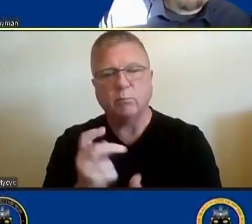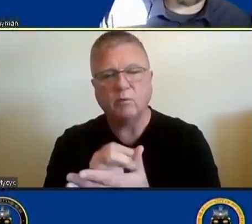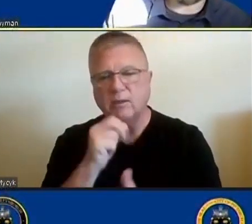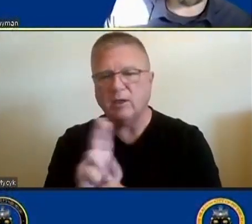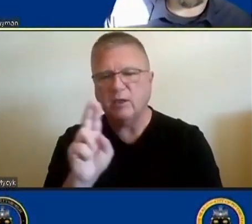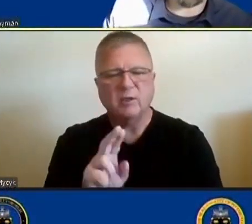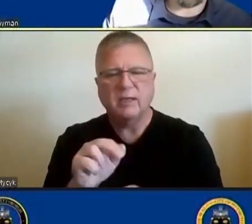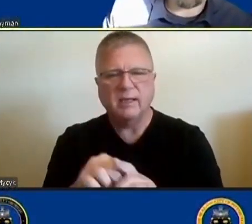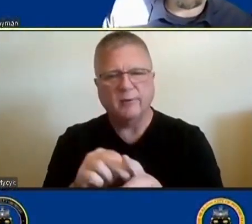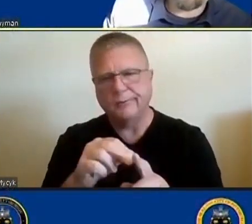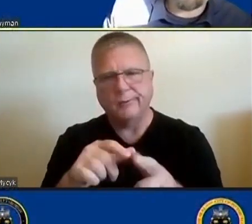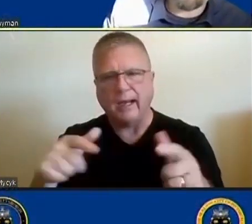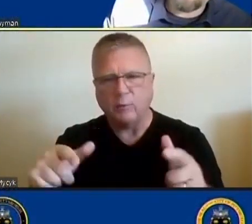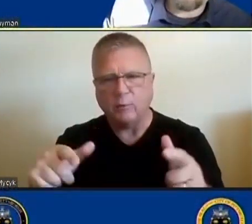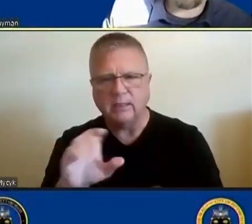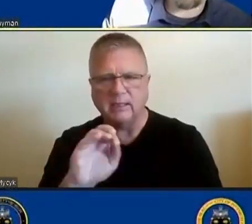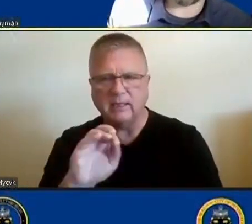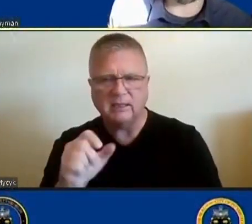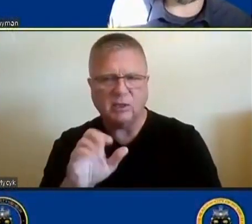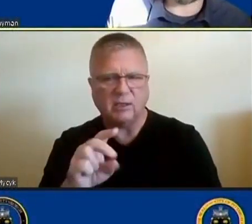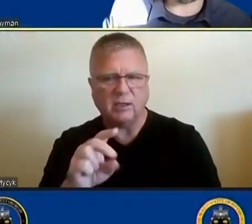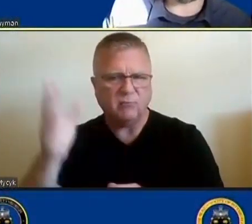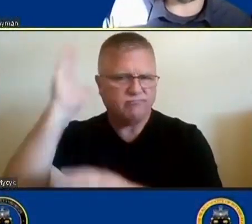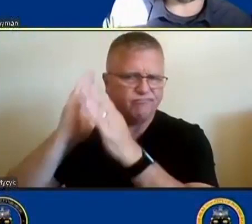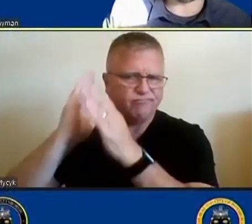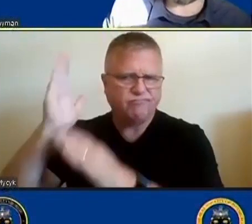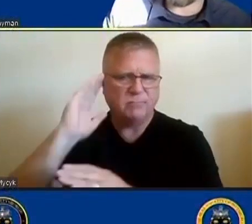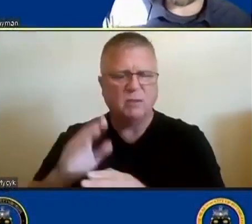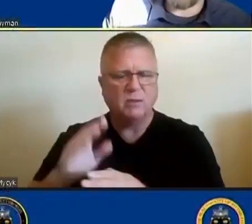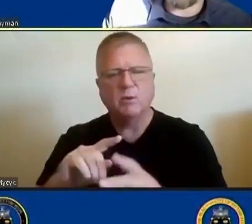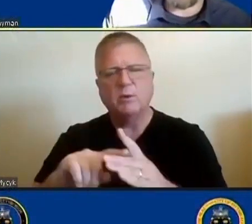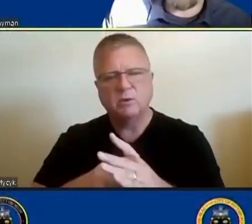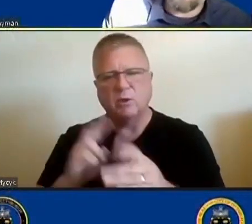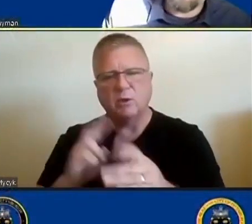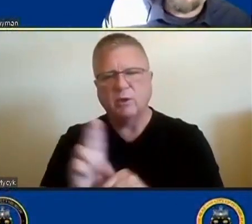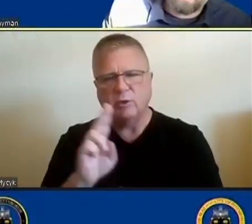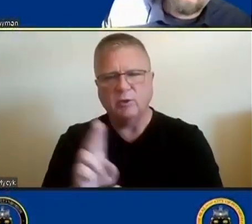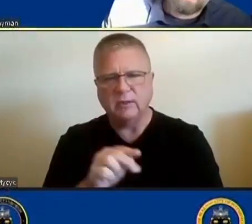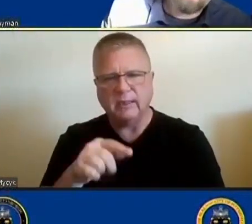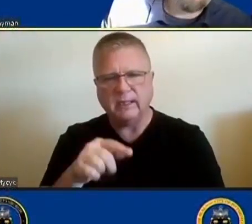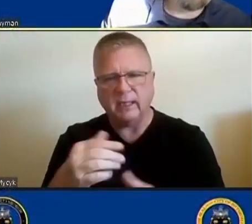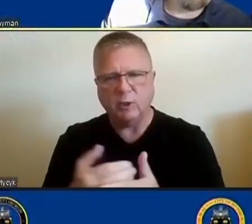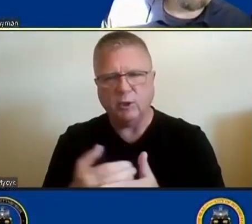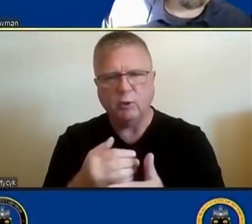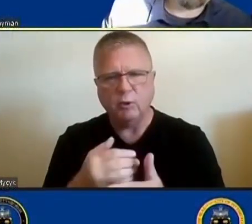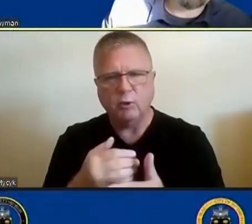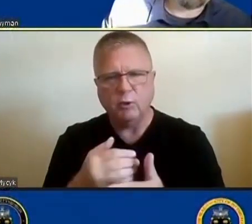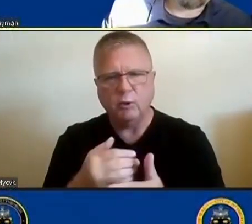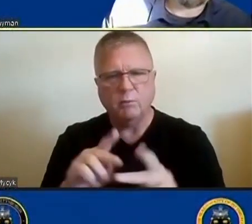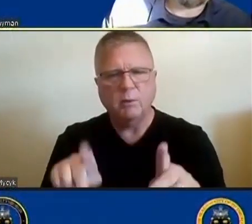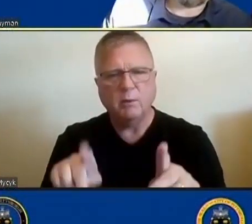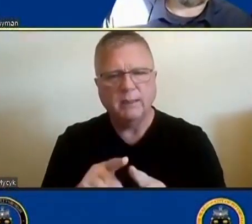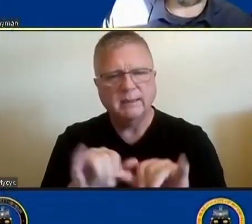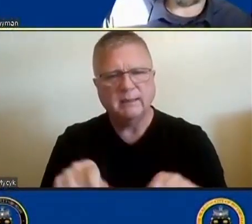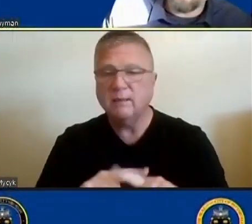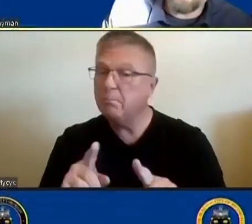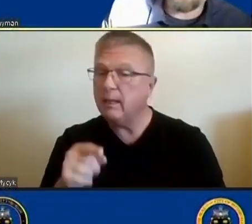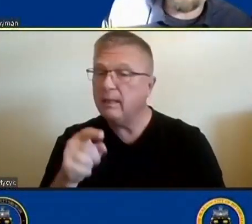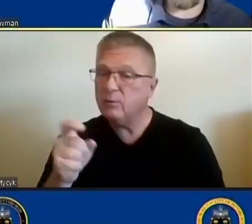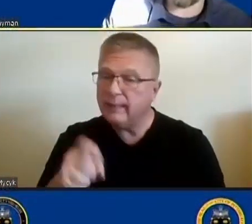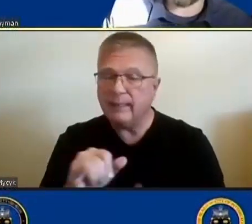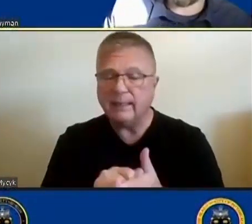when we initially started using the new permitting system, but it was a document type that we needed. And so this bill